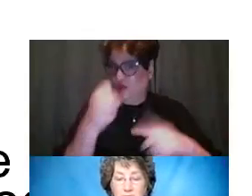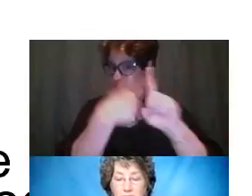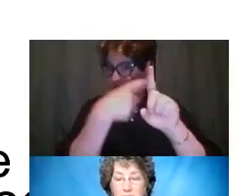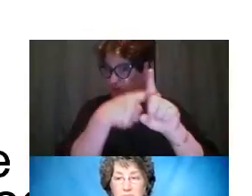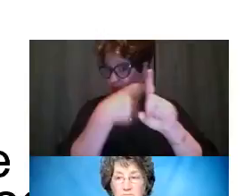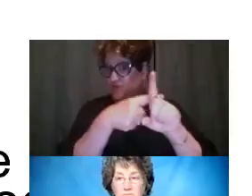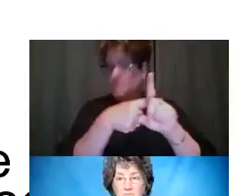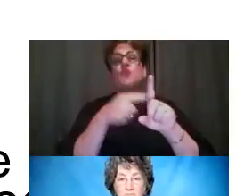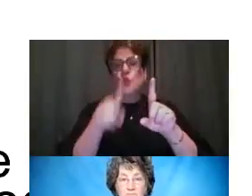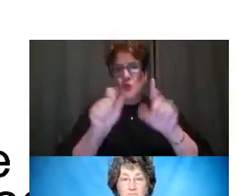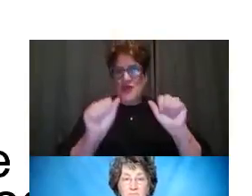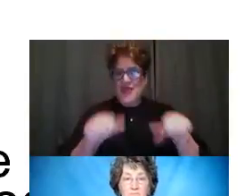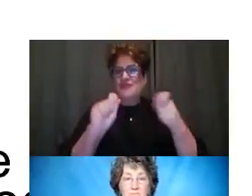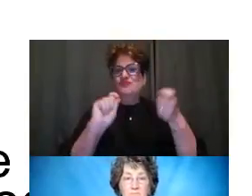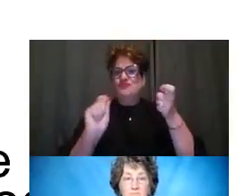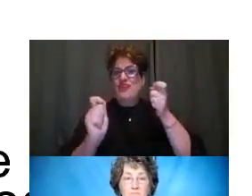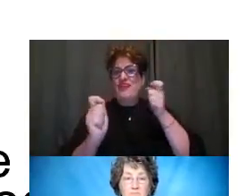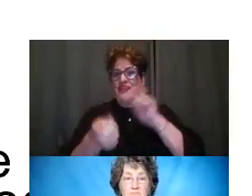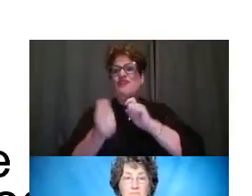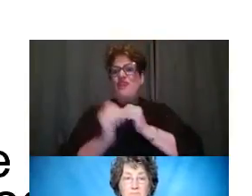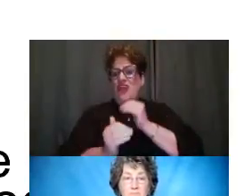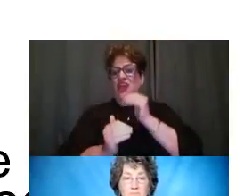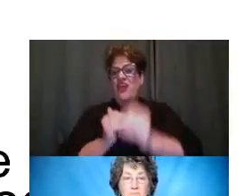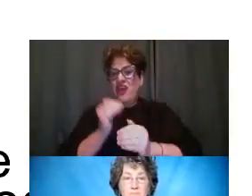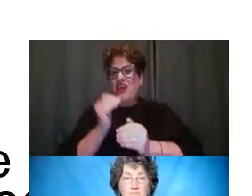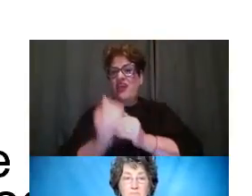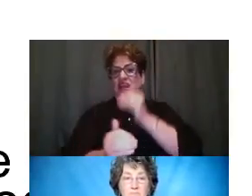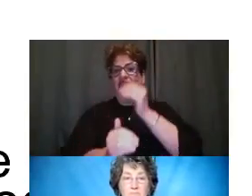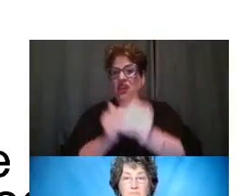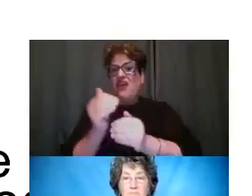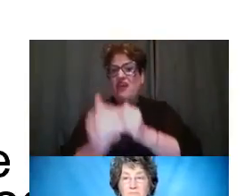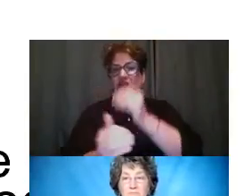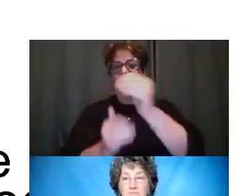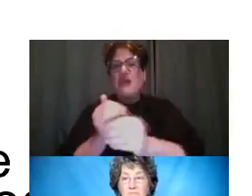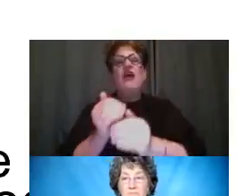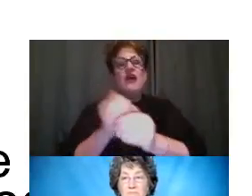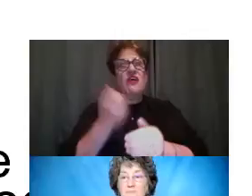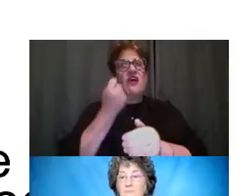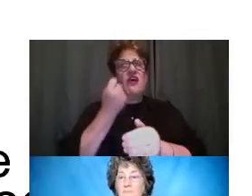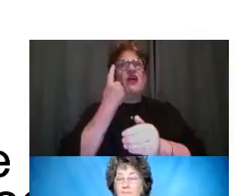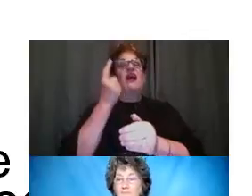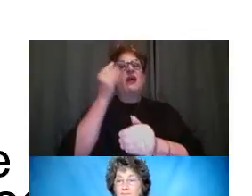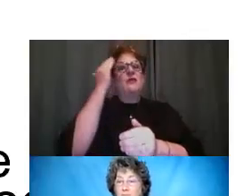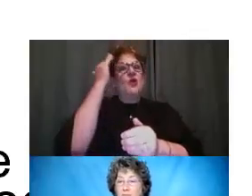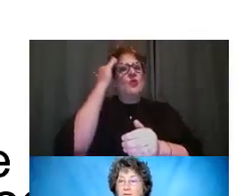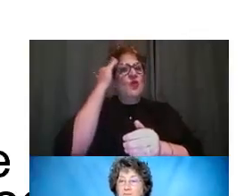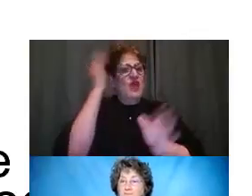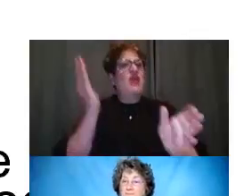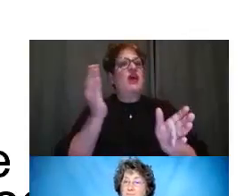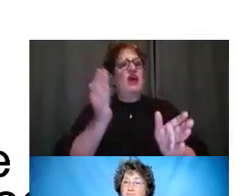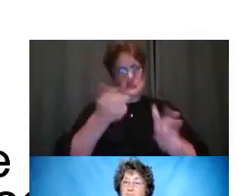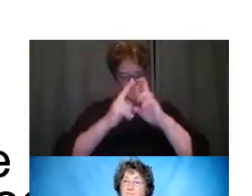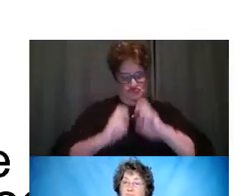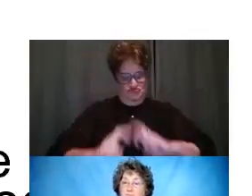take steps to change our unconscious biases and to really become aware, like you were saying before, become more self-aware